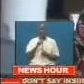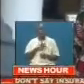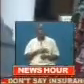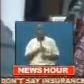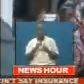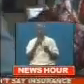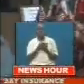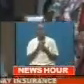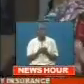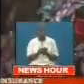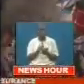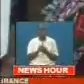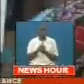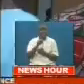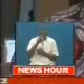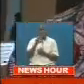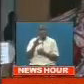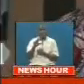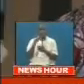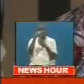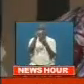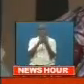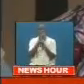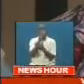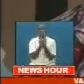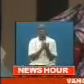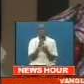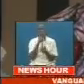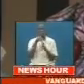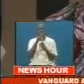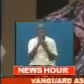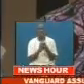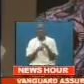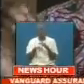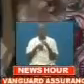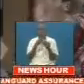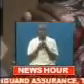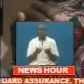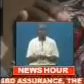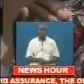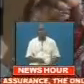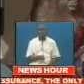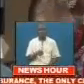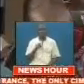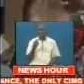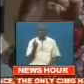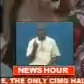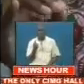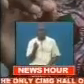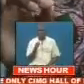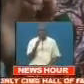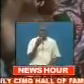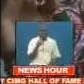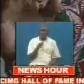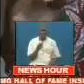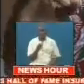good. Out of the 35 on the list, some are not on the list, they are underground. Only